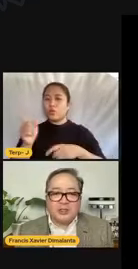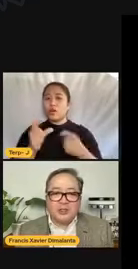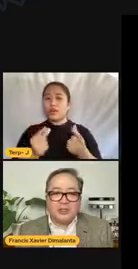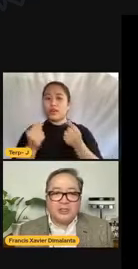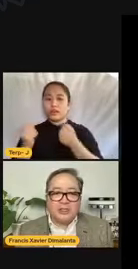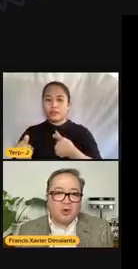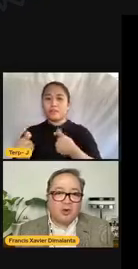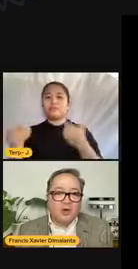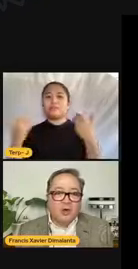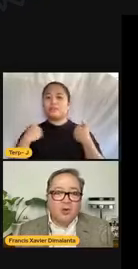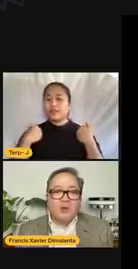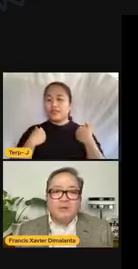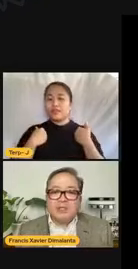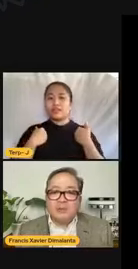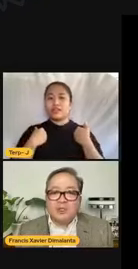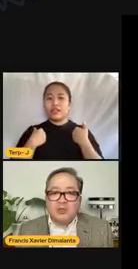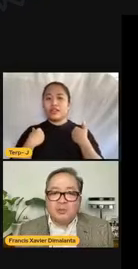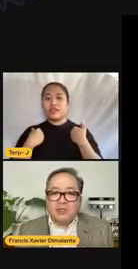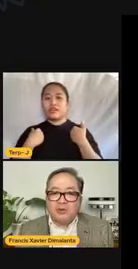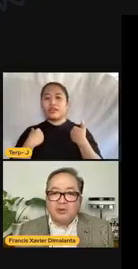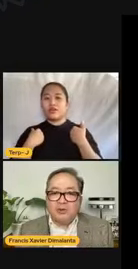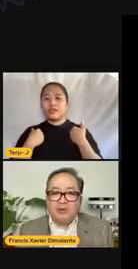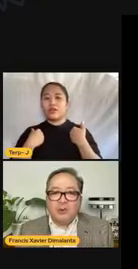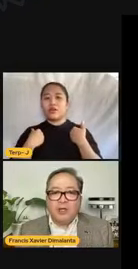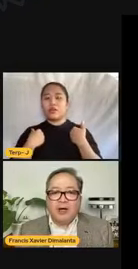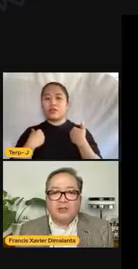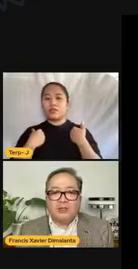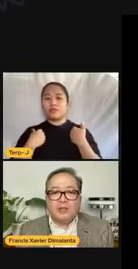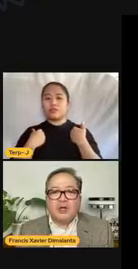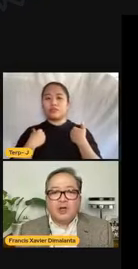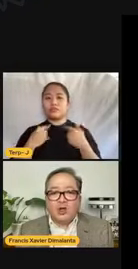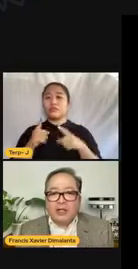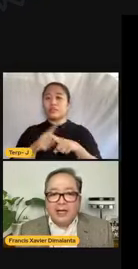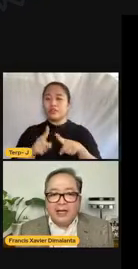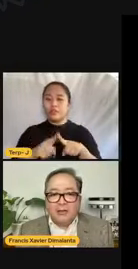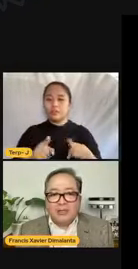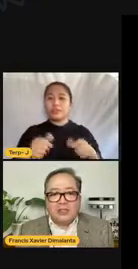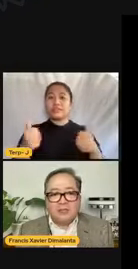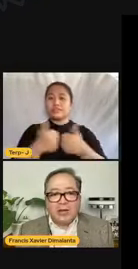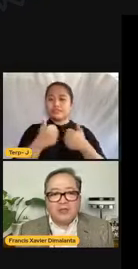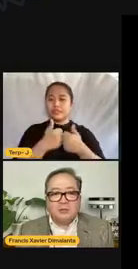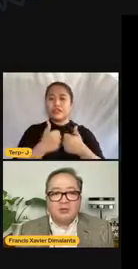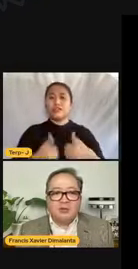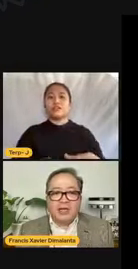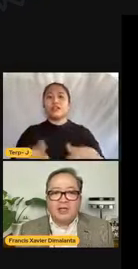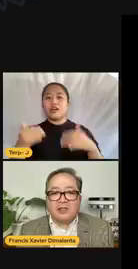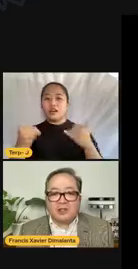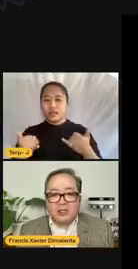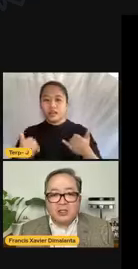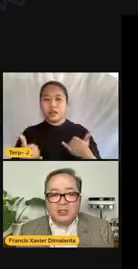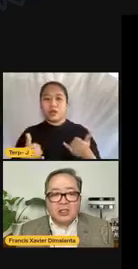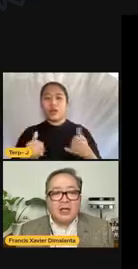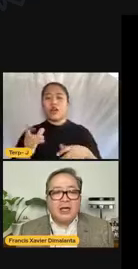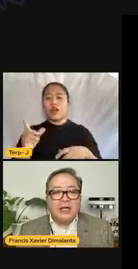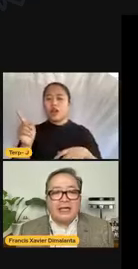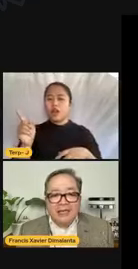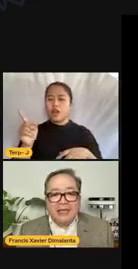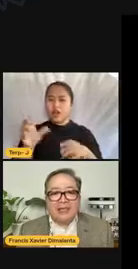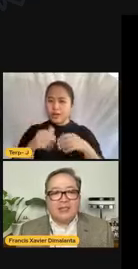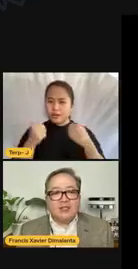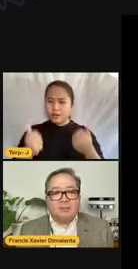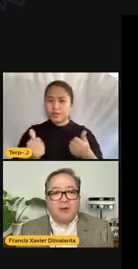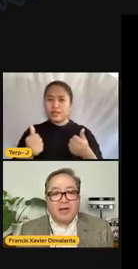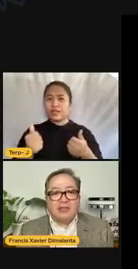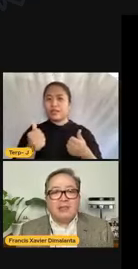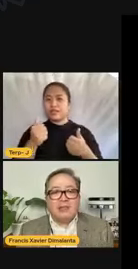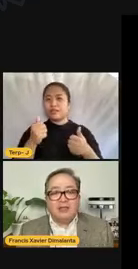without special needs. So what would be some determinants for a favorable outcome? Early diagnosis and management of medical conditions. Key